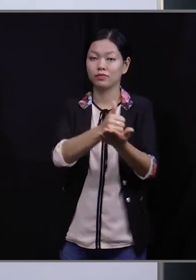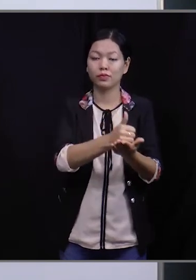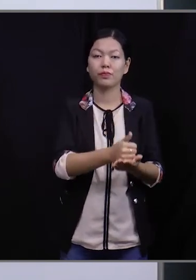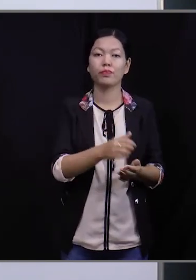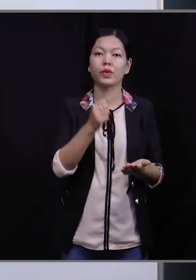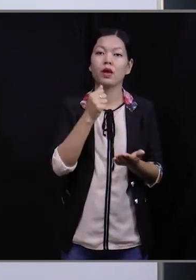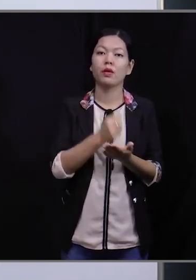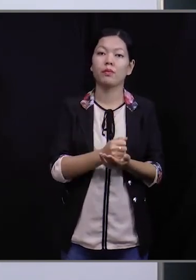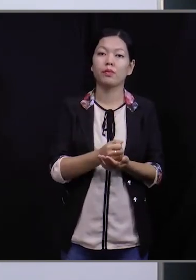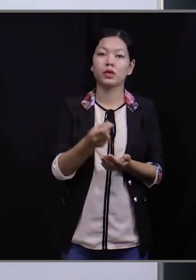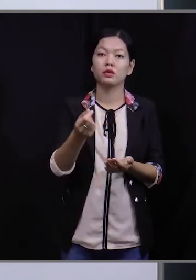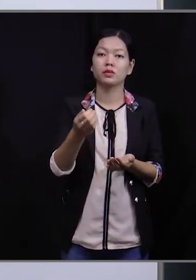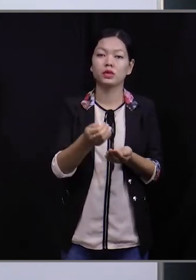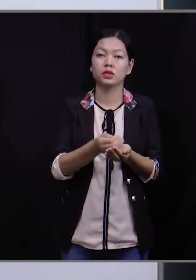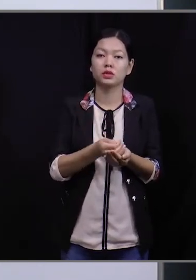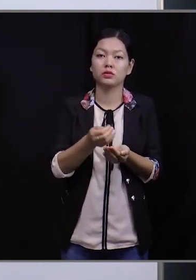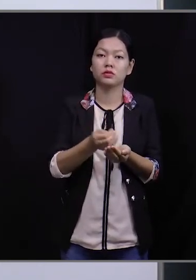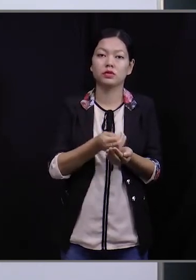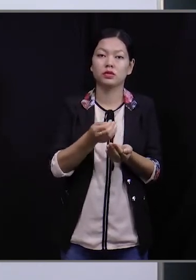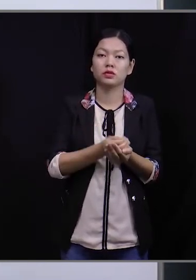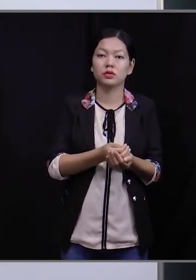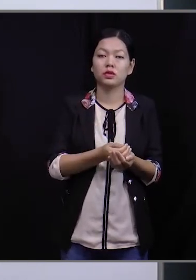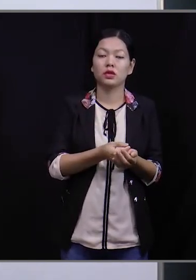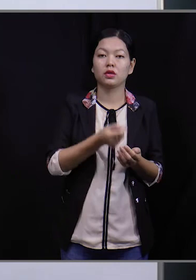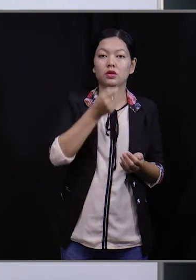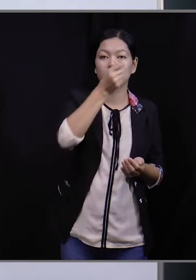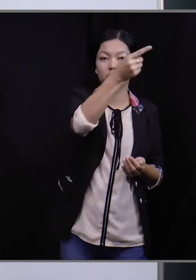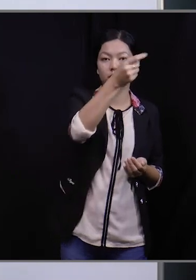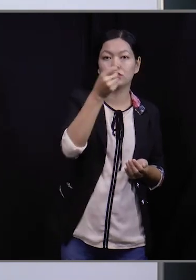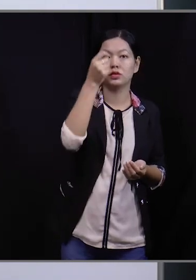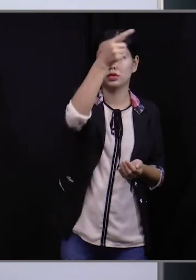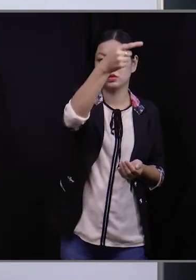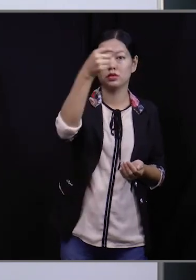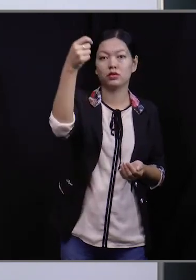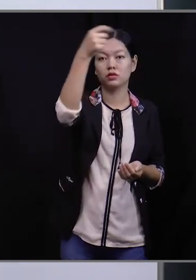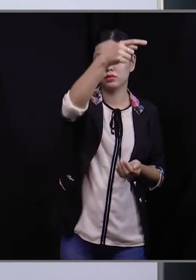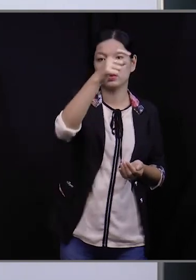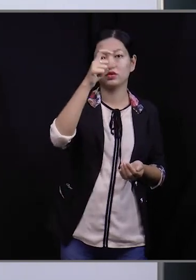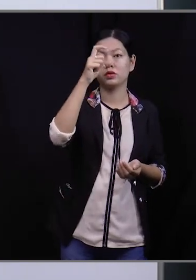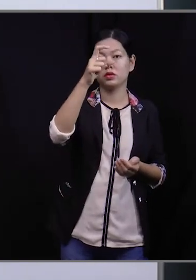bank themselves or itself. Getting the point or not? All the commercial banks, they have to keep